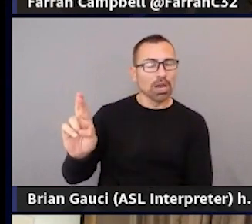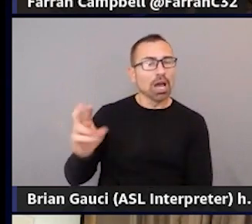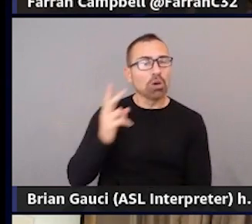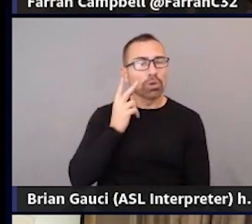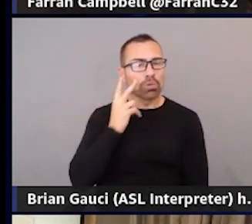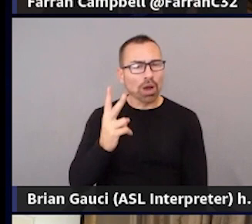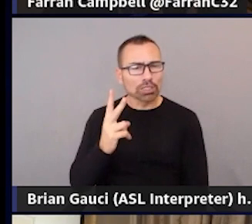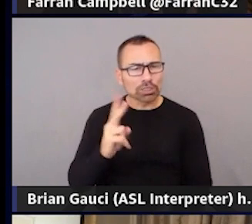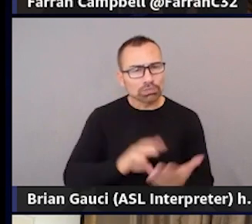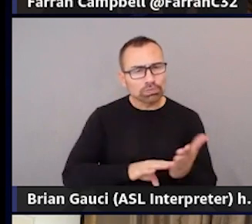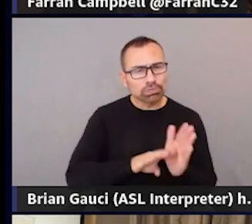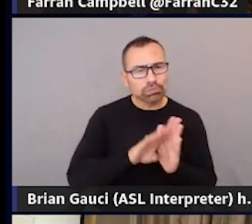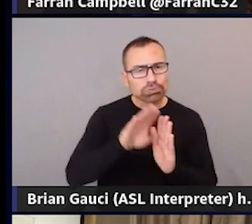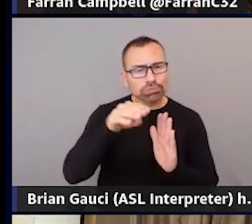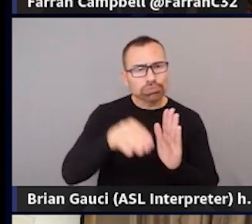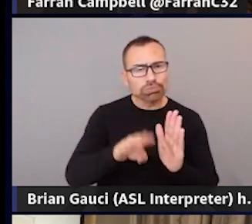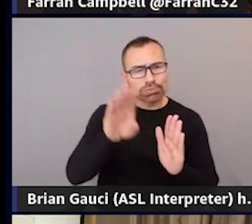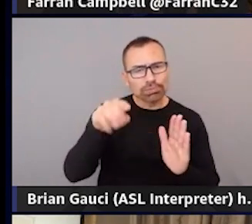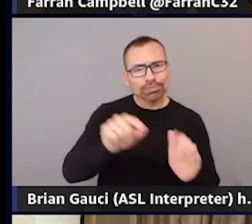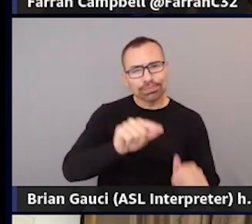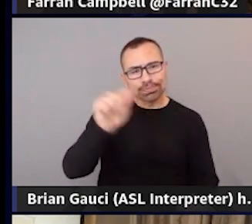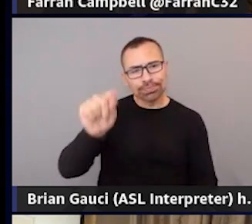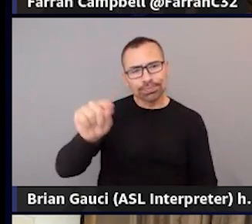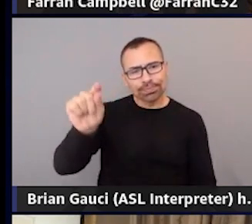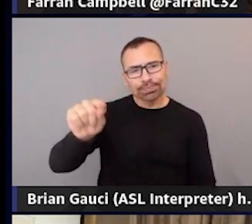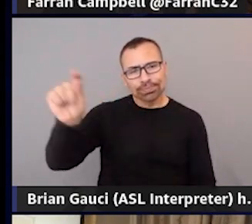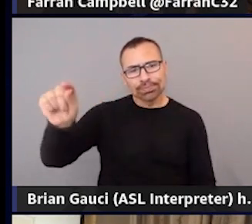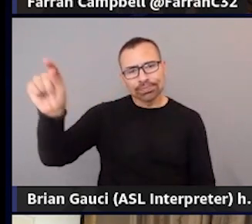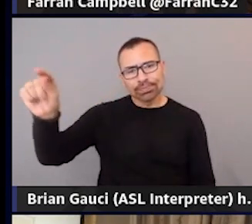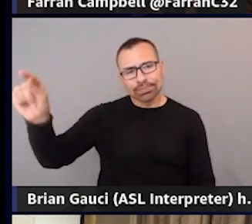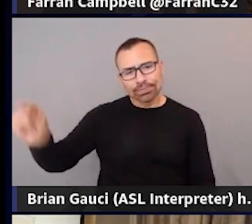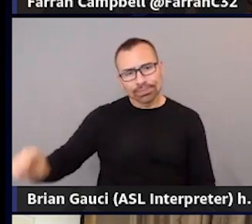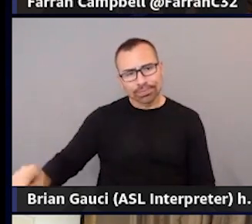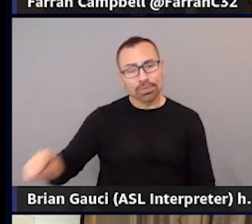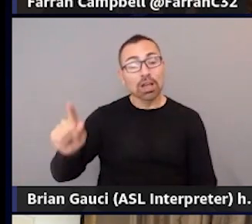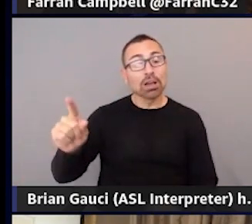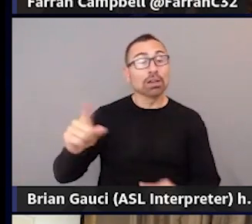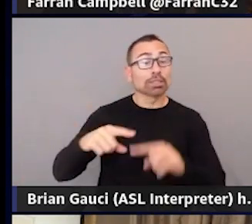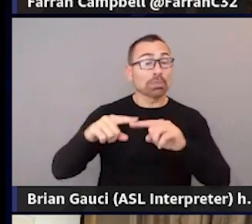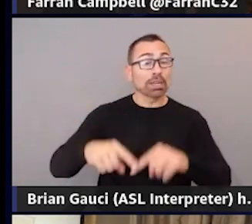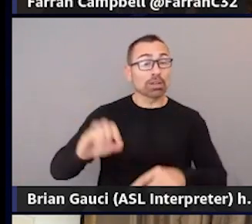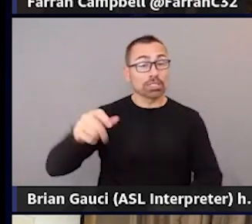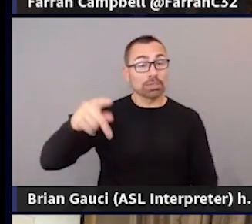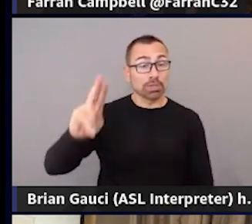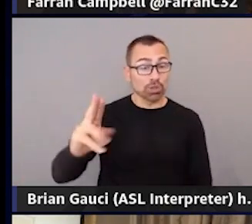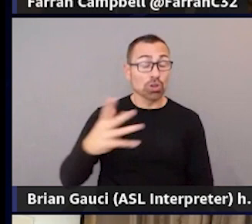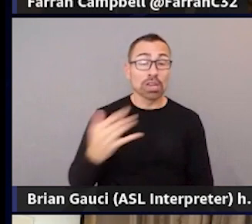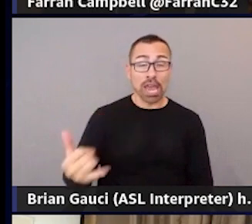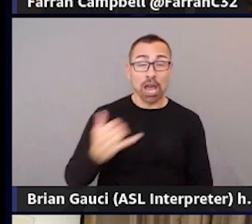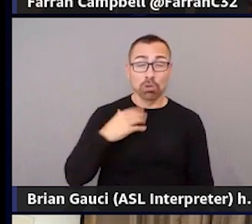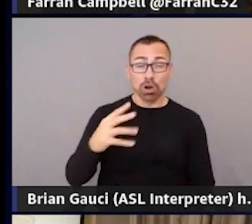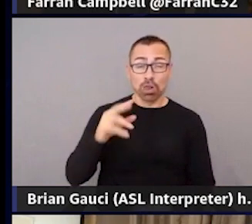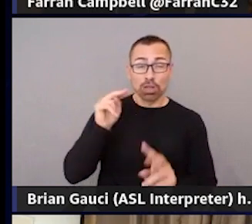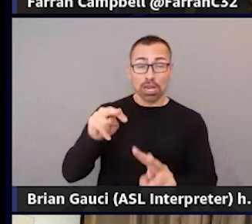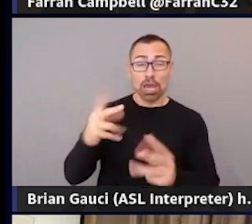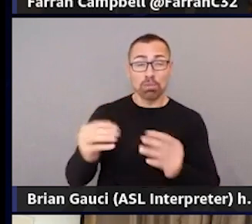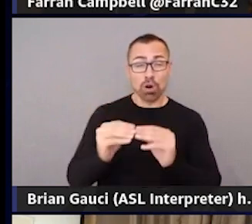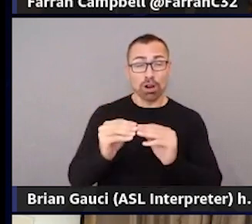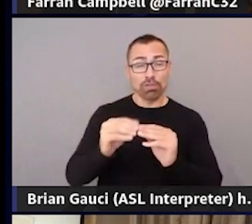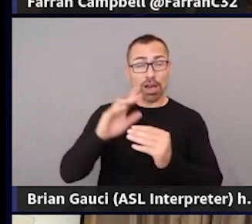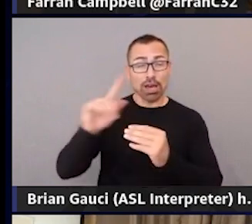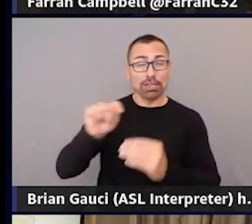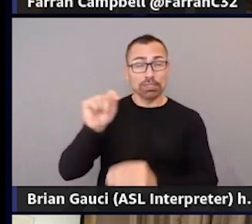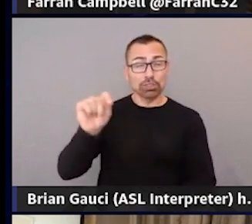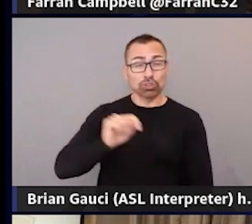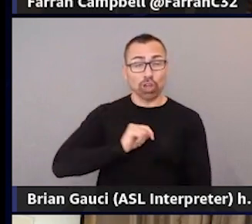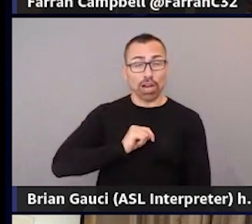CPU. We're looking to move to more the targeted based scaling policy. I think I said the name wrong, but I think you